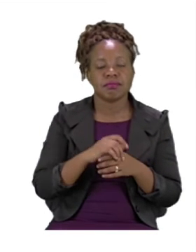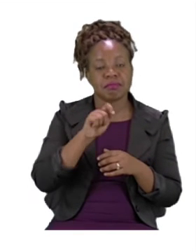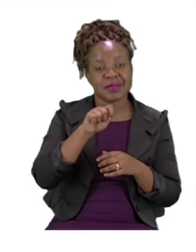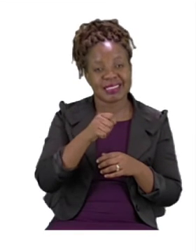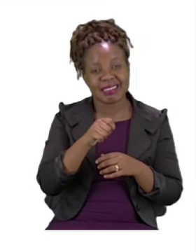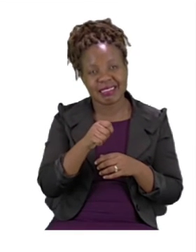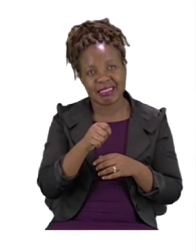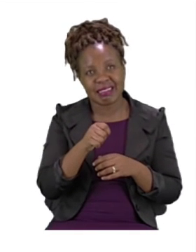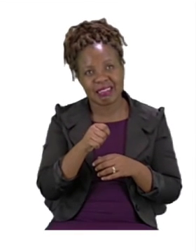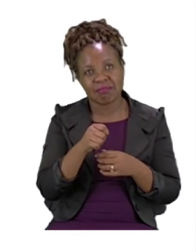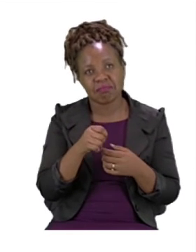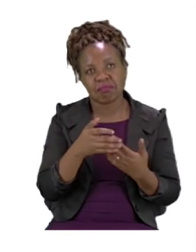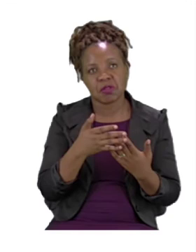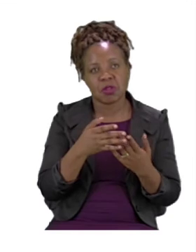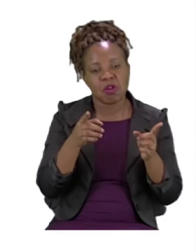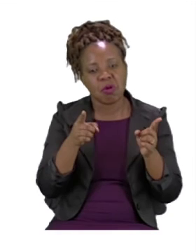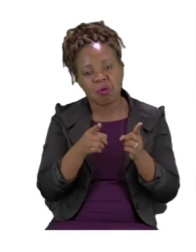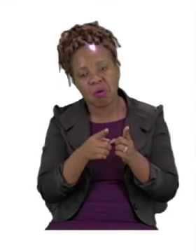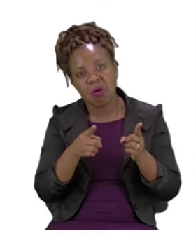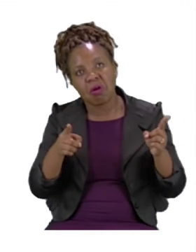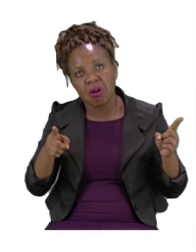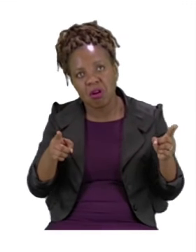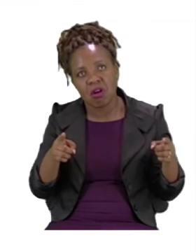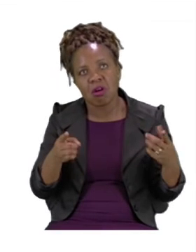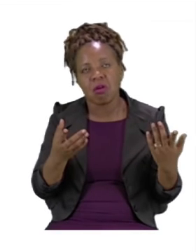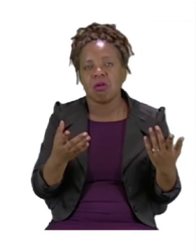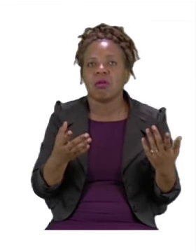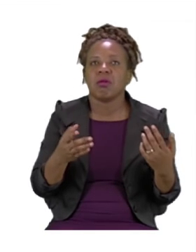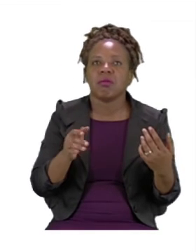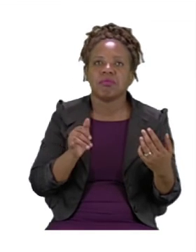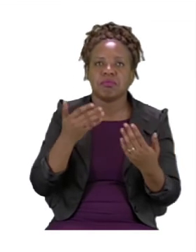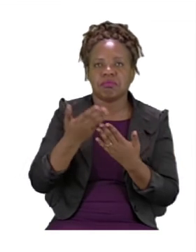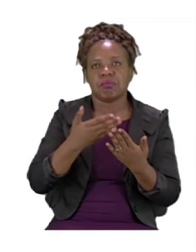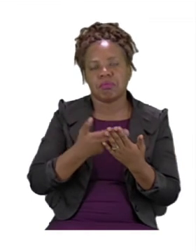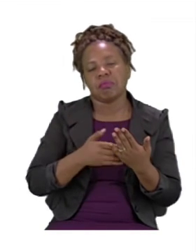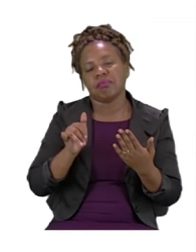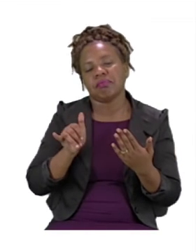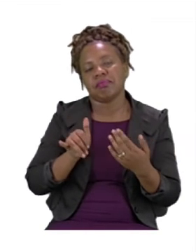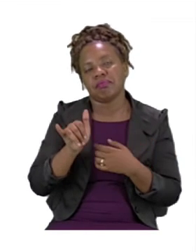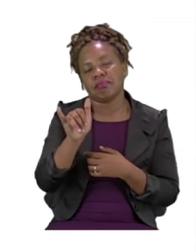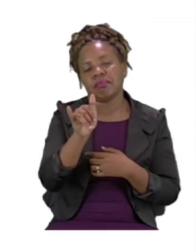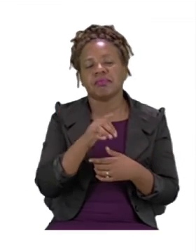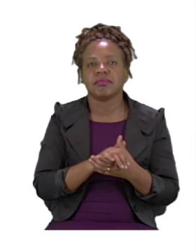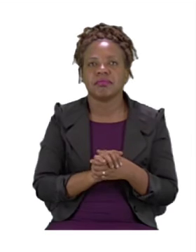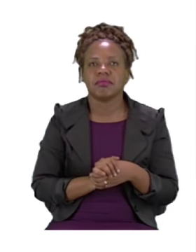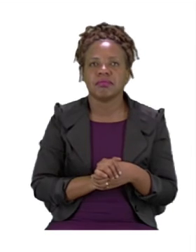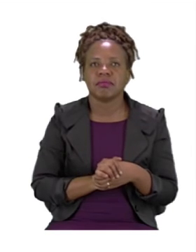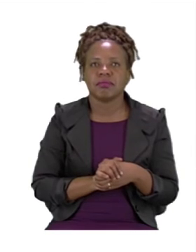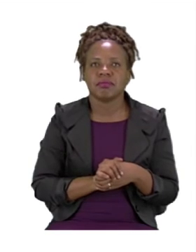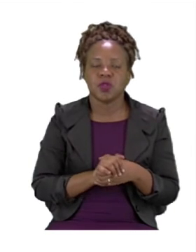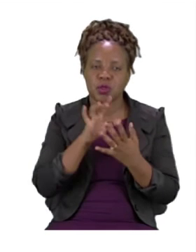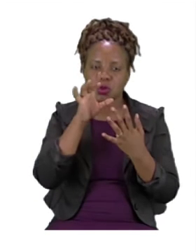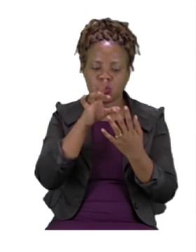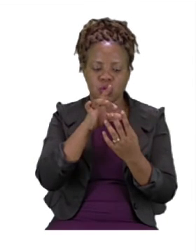The key is dash, then the paper plane. So